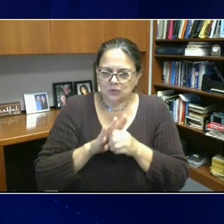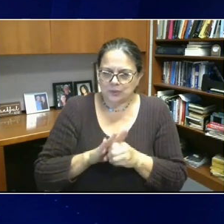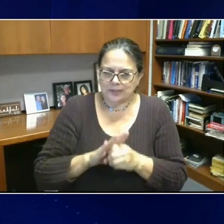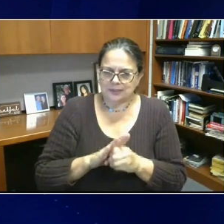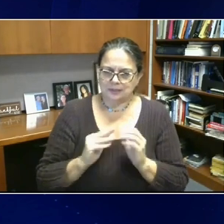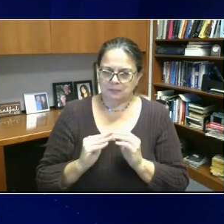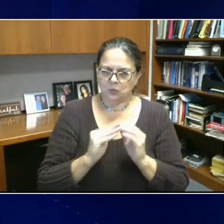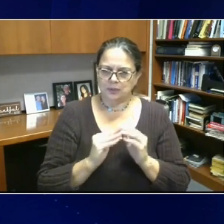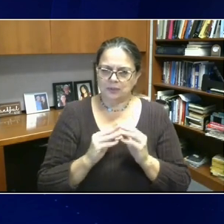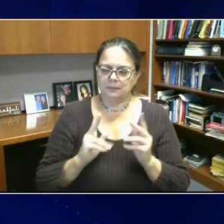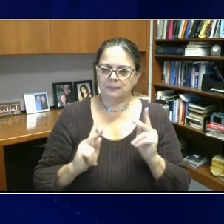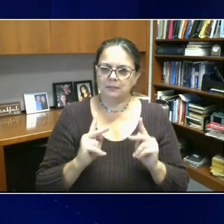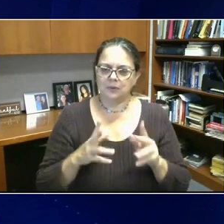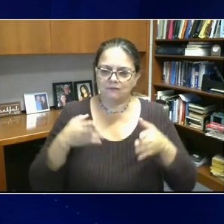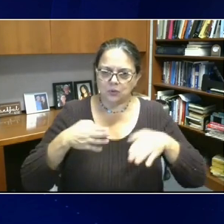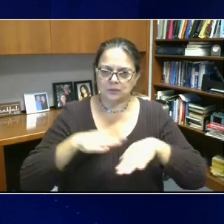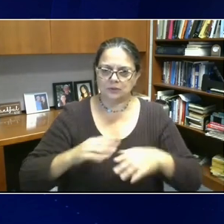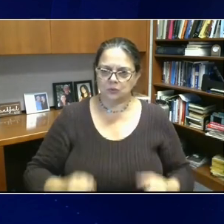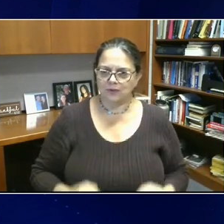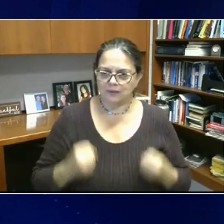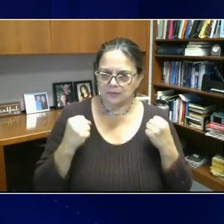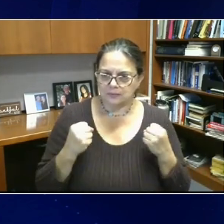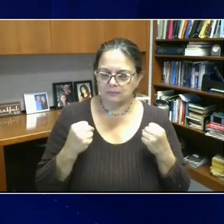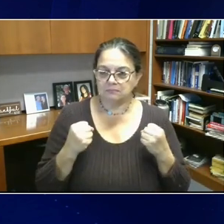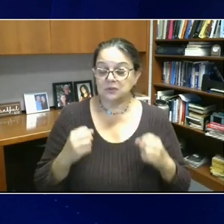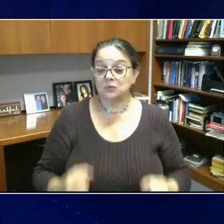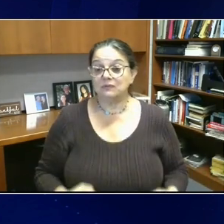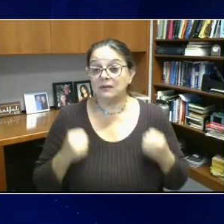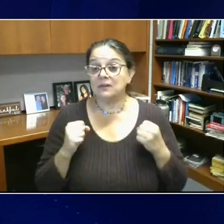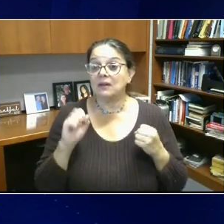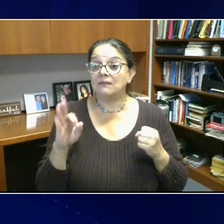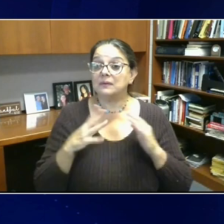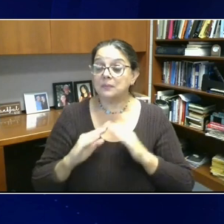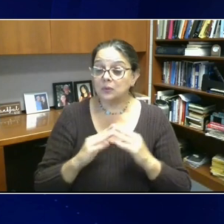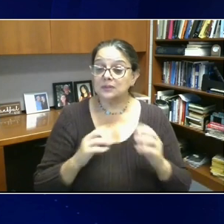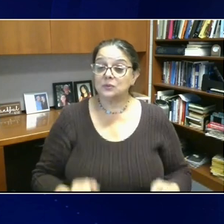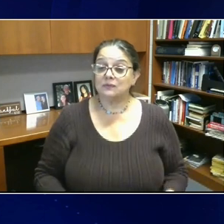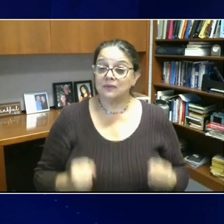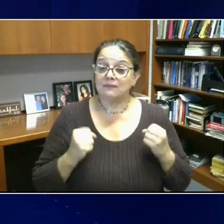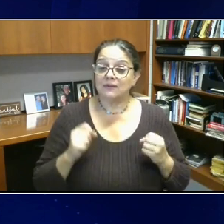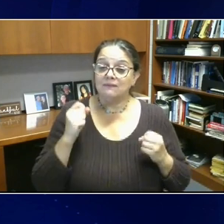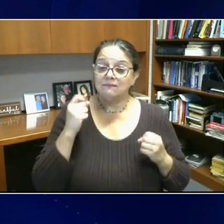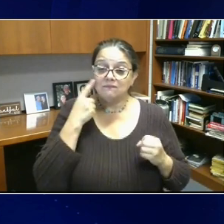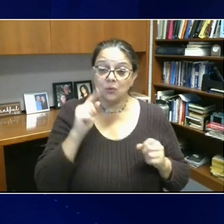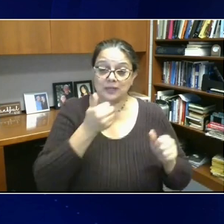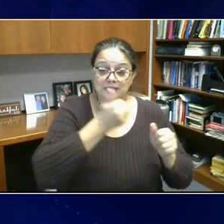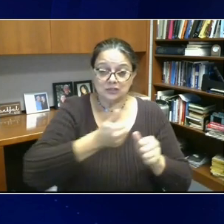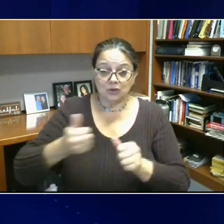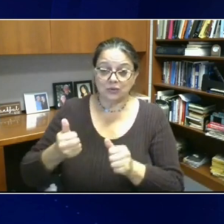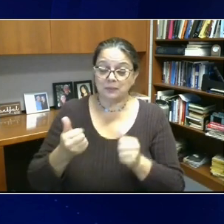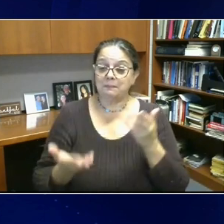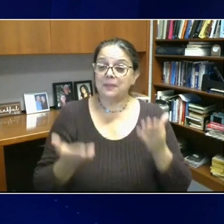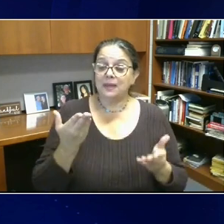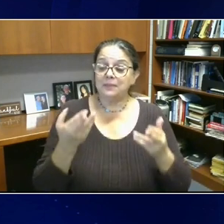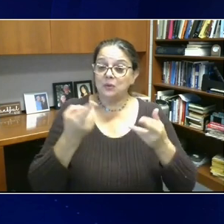But the lack of a critical mass places a strain on the community. Its members must focus on